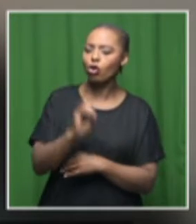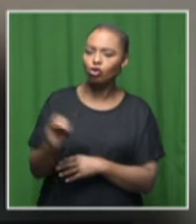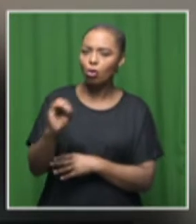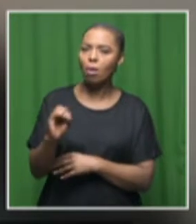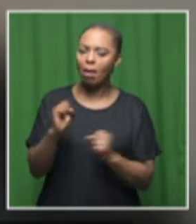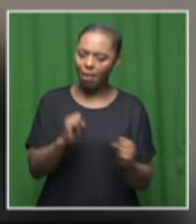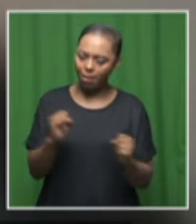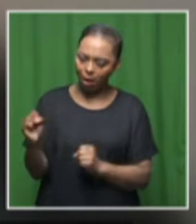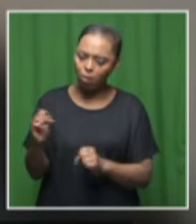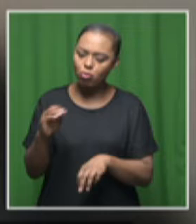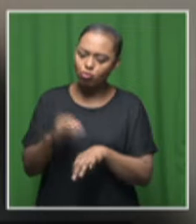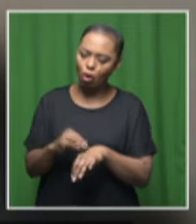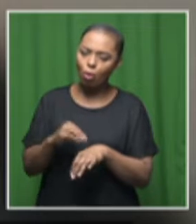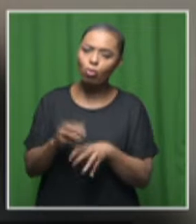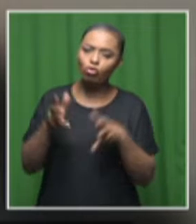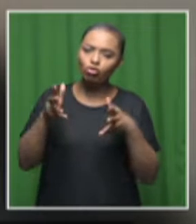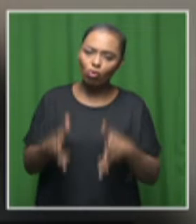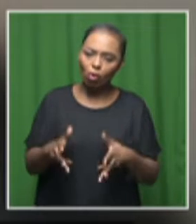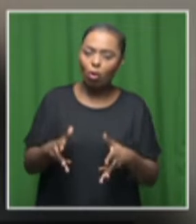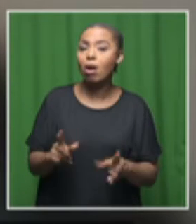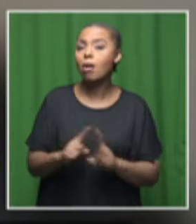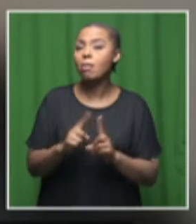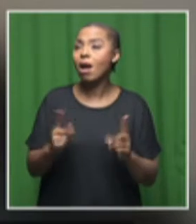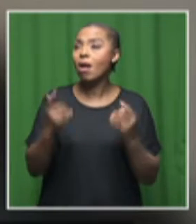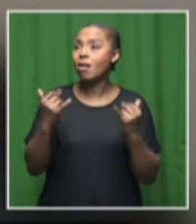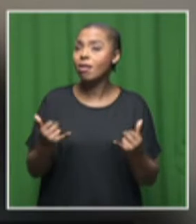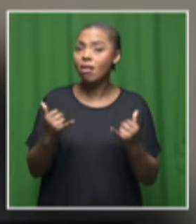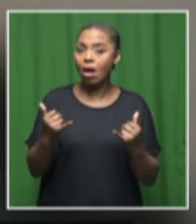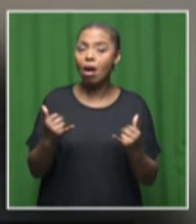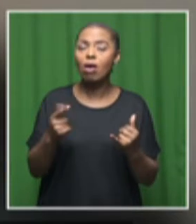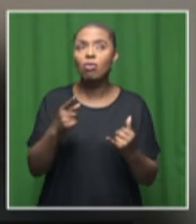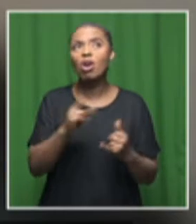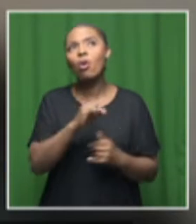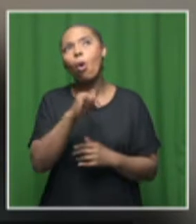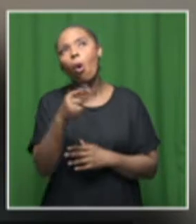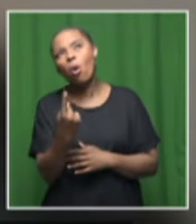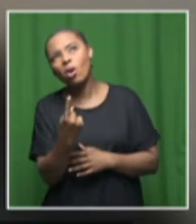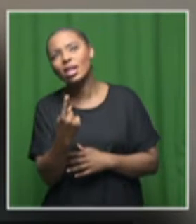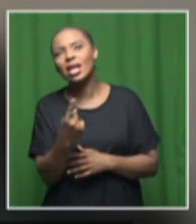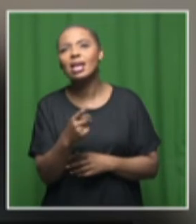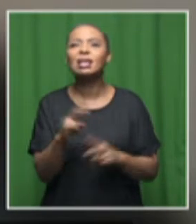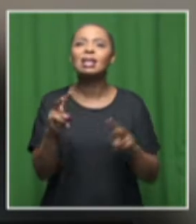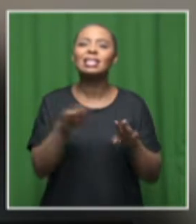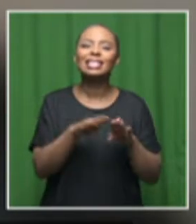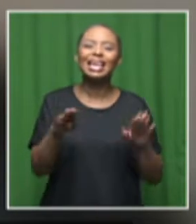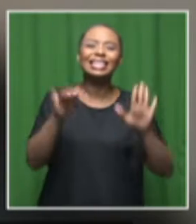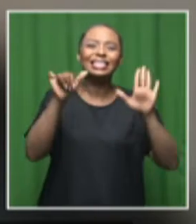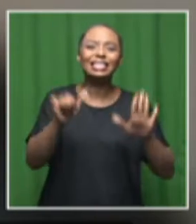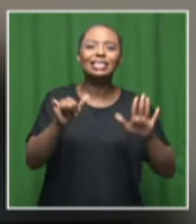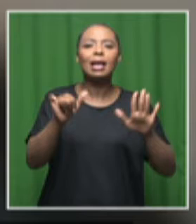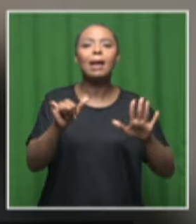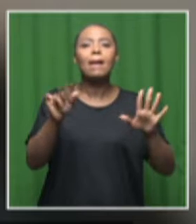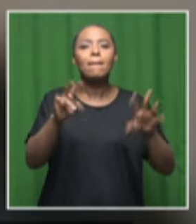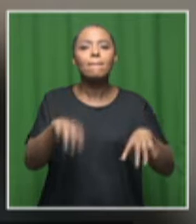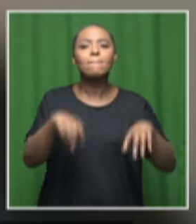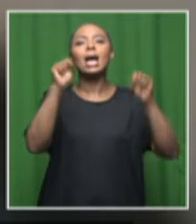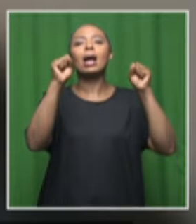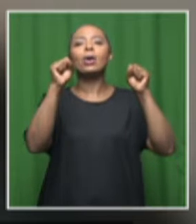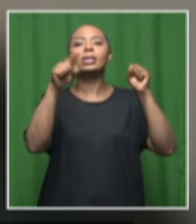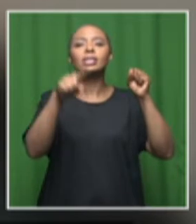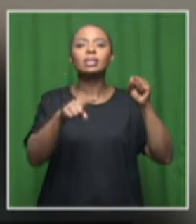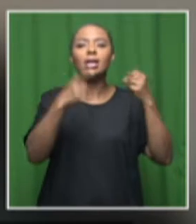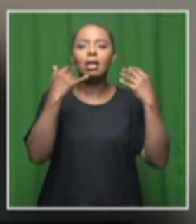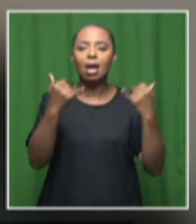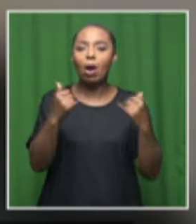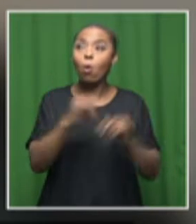same situation. However, at that point, we were sitting with stage 6 blackout. So that exacerbated the situation. However,